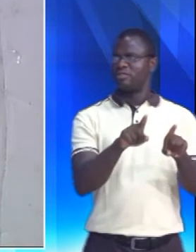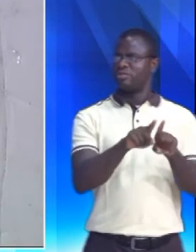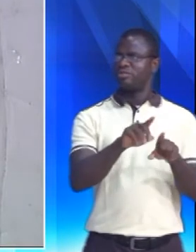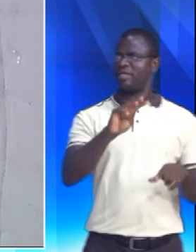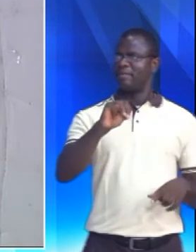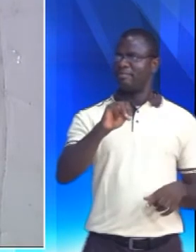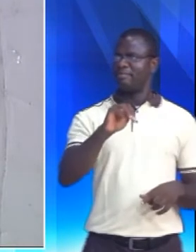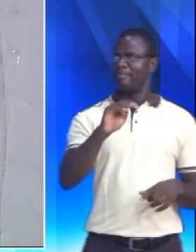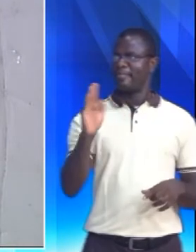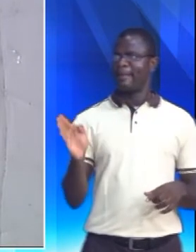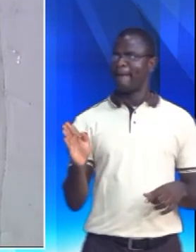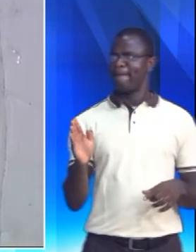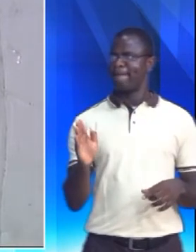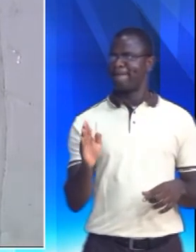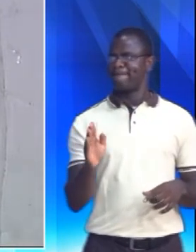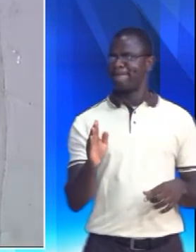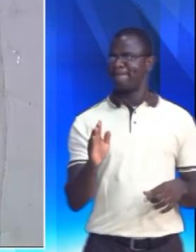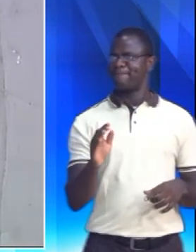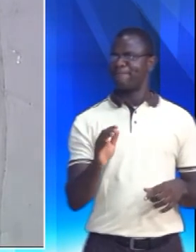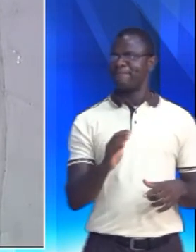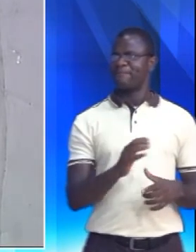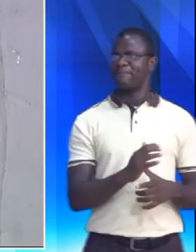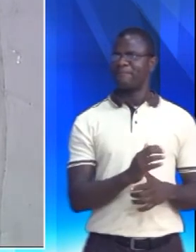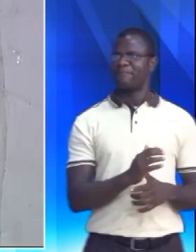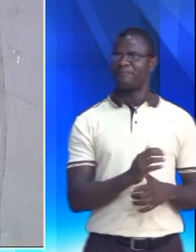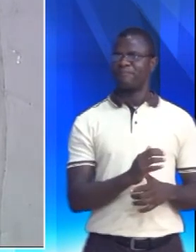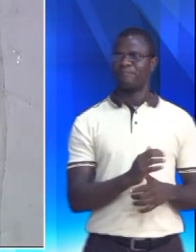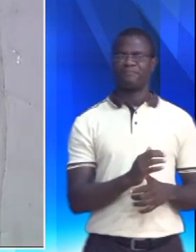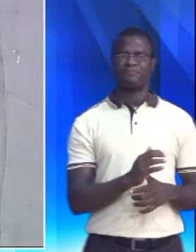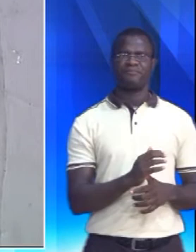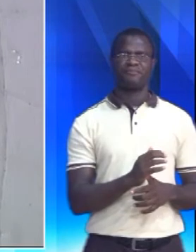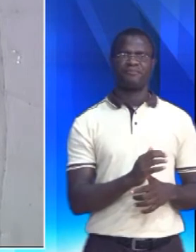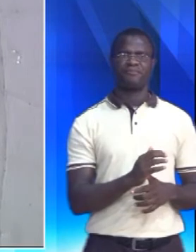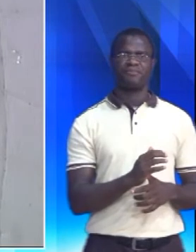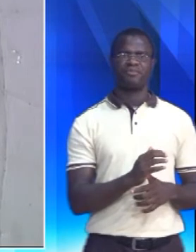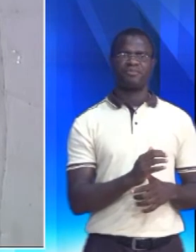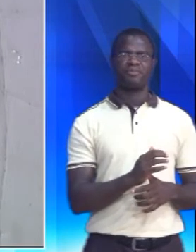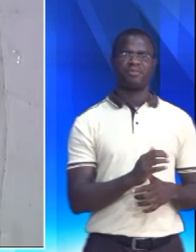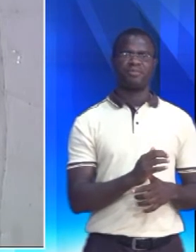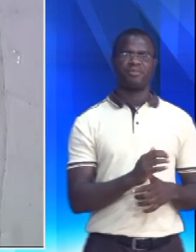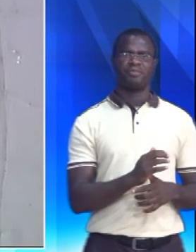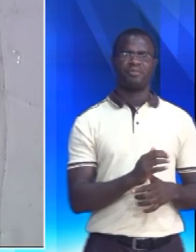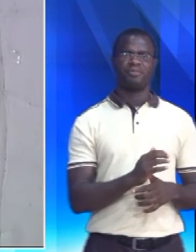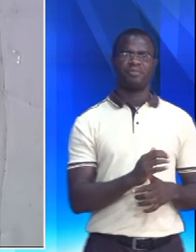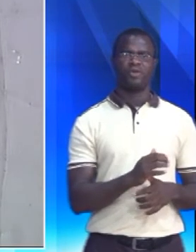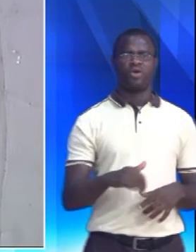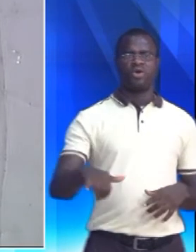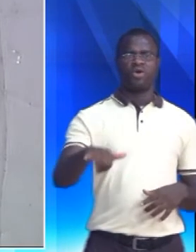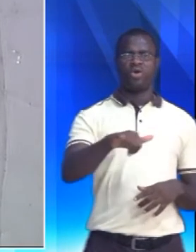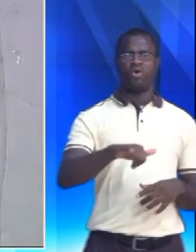the common base here is what? Is m. Then, after getting the common base, the next thing is to add